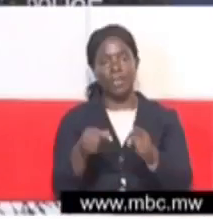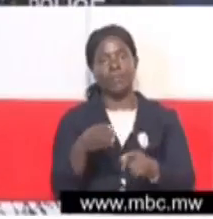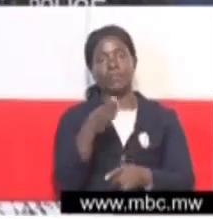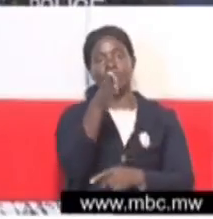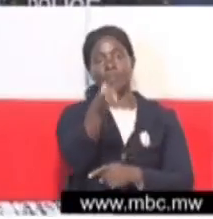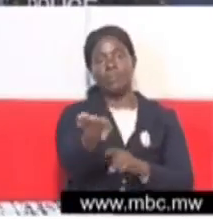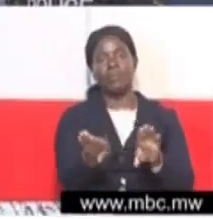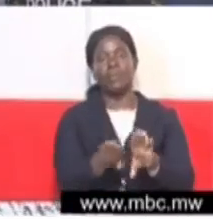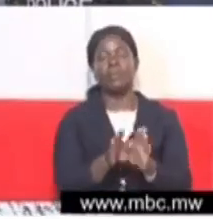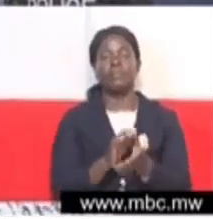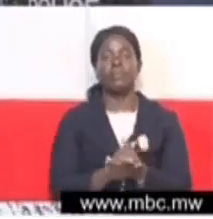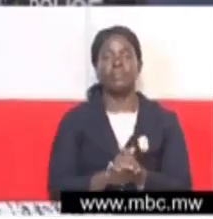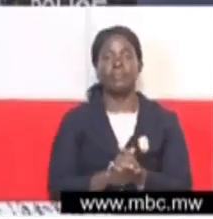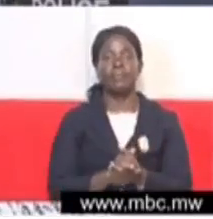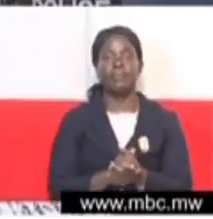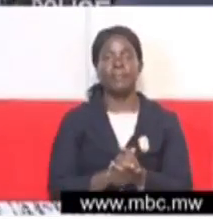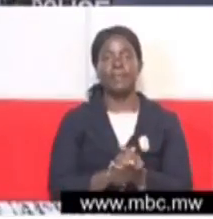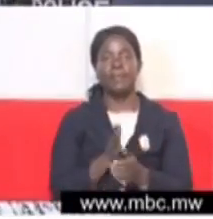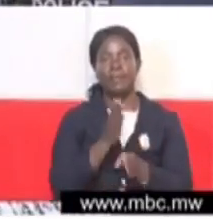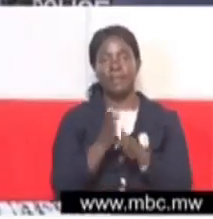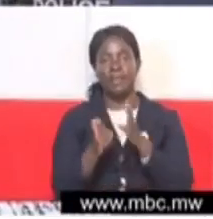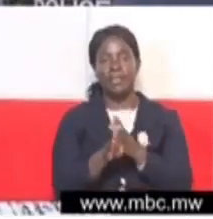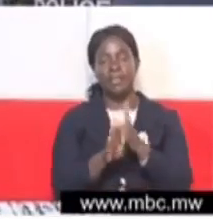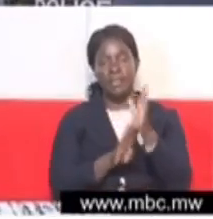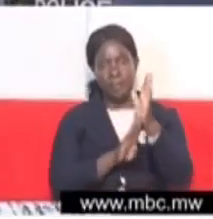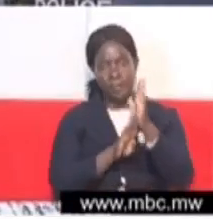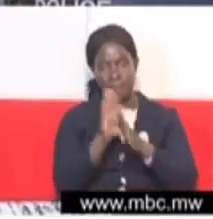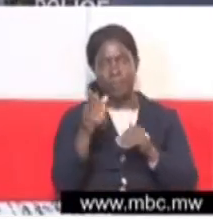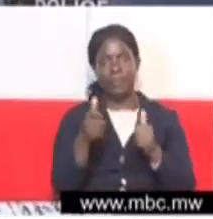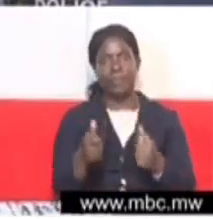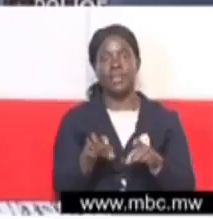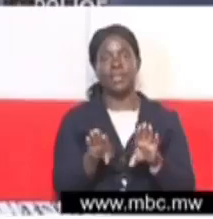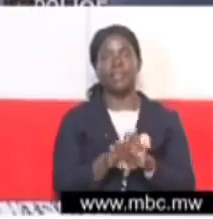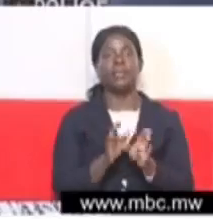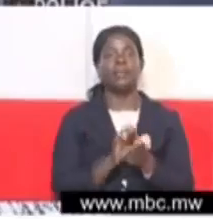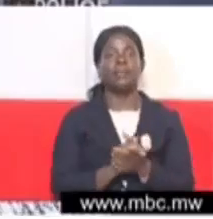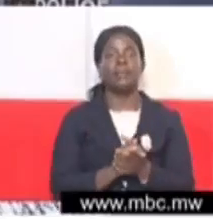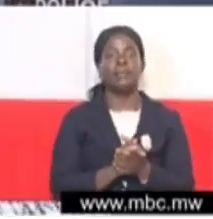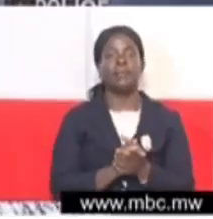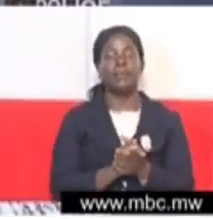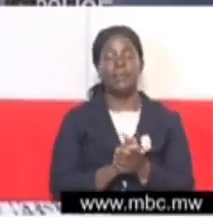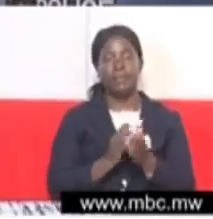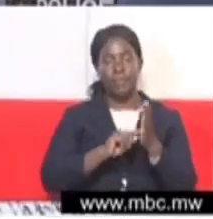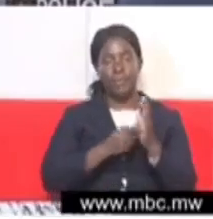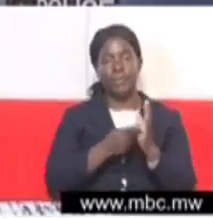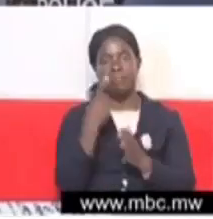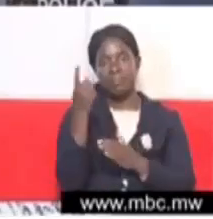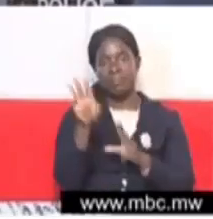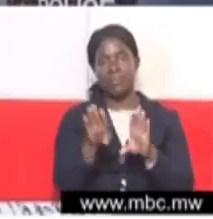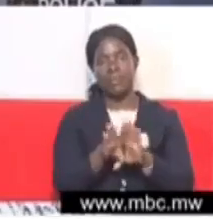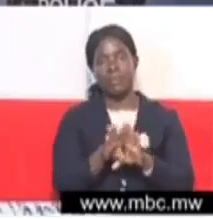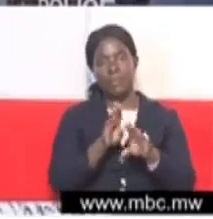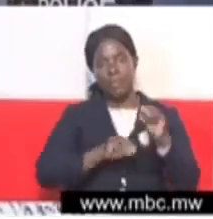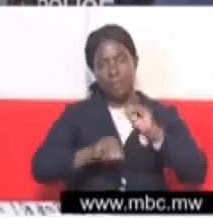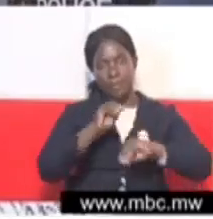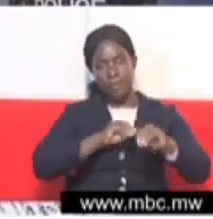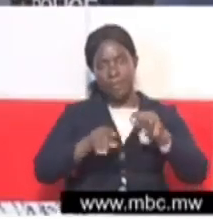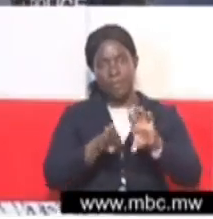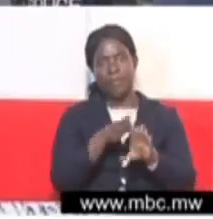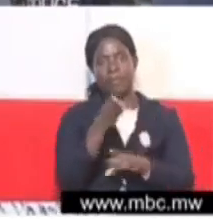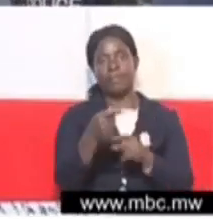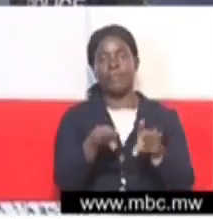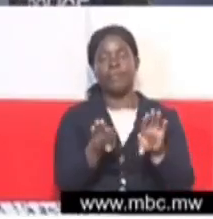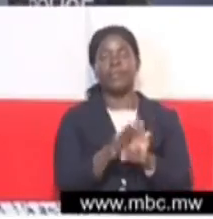with several infrastructural development is one of the things that they will be involved in. And we'll